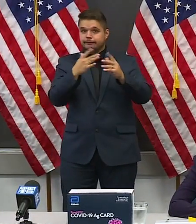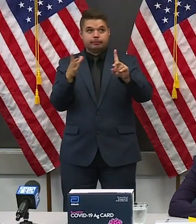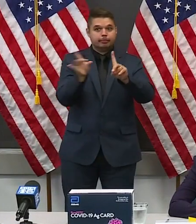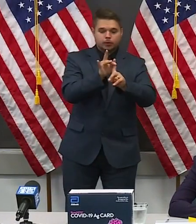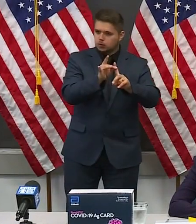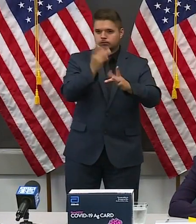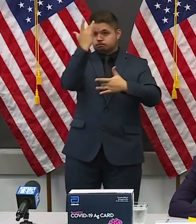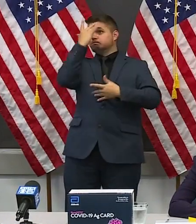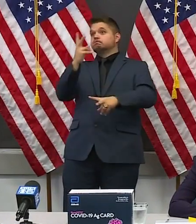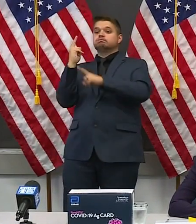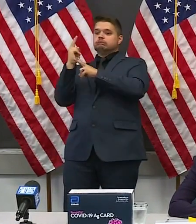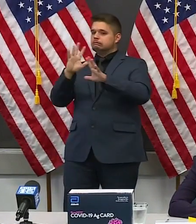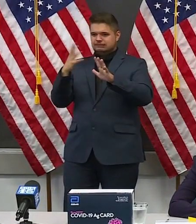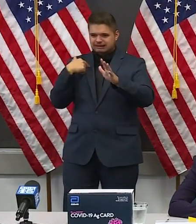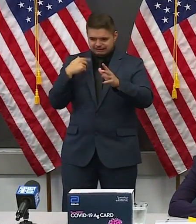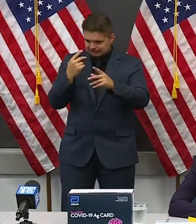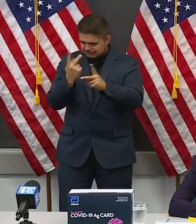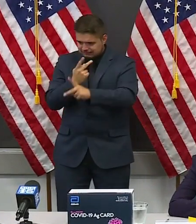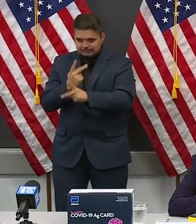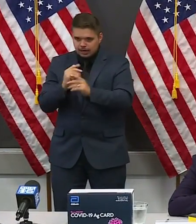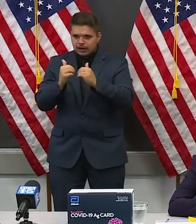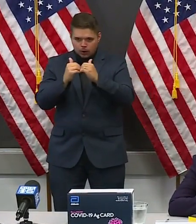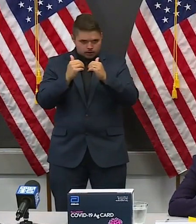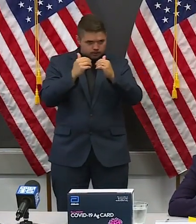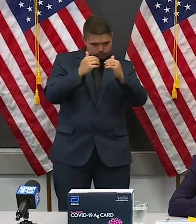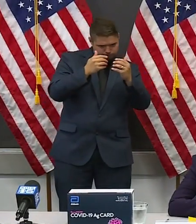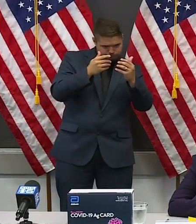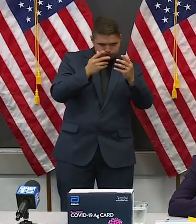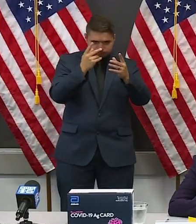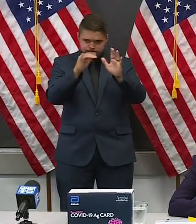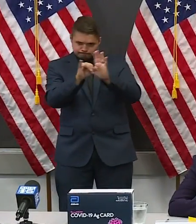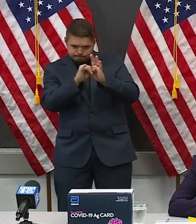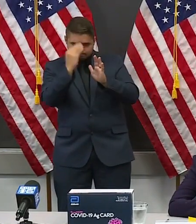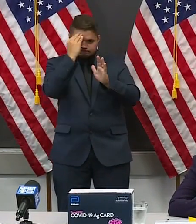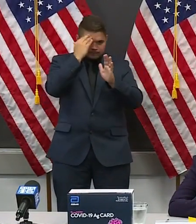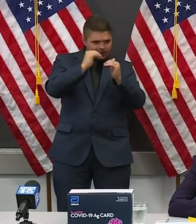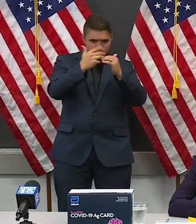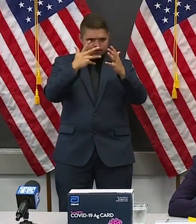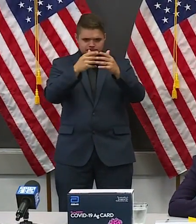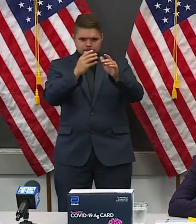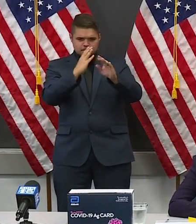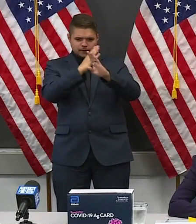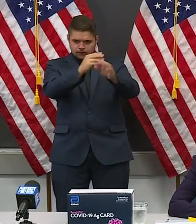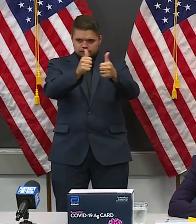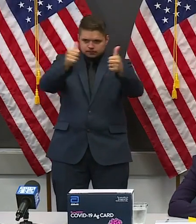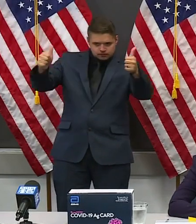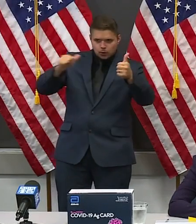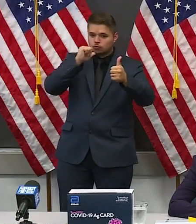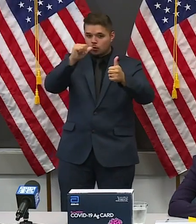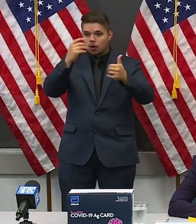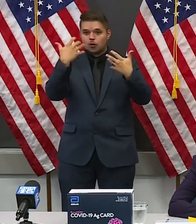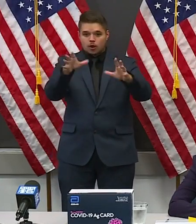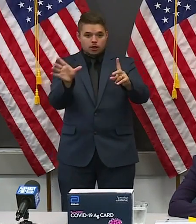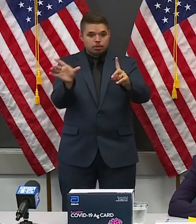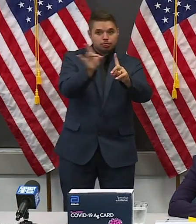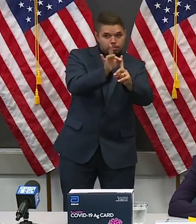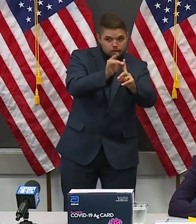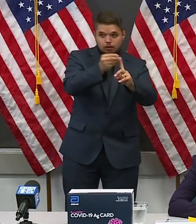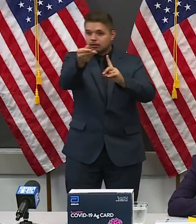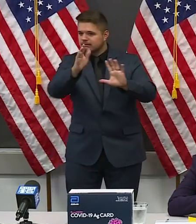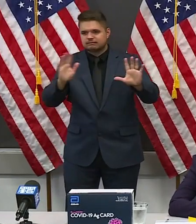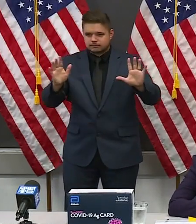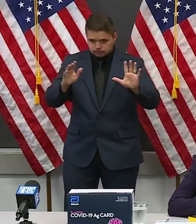the virus is hiding in our communities. Unfortunately, it's not a cure-all or the solution to all of our